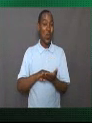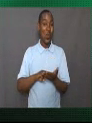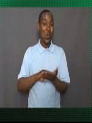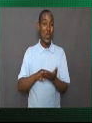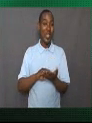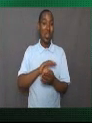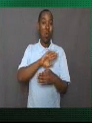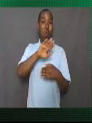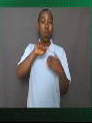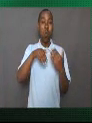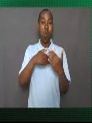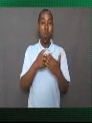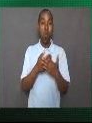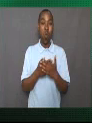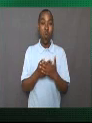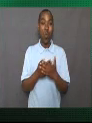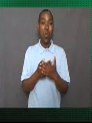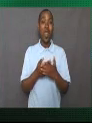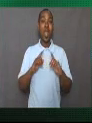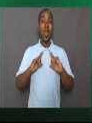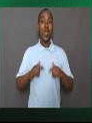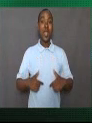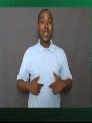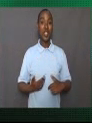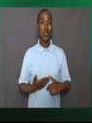the processes in living cells.